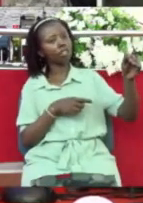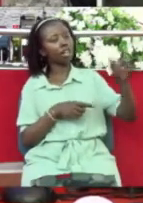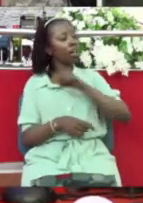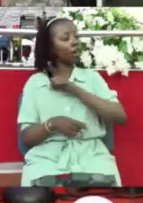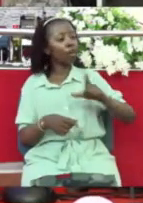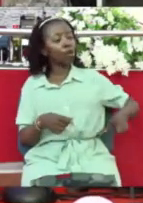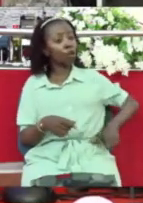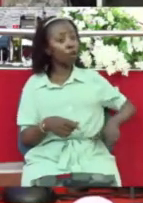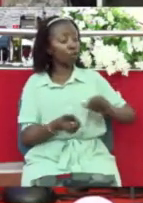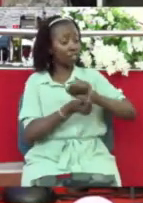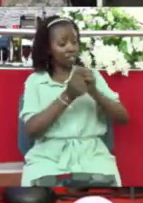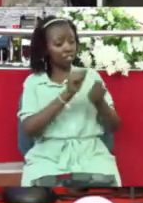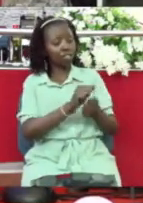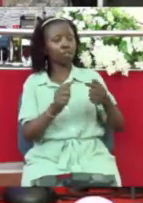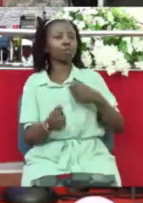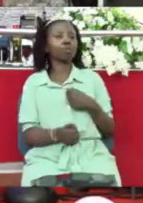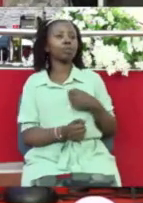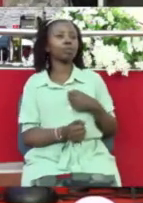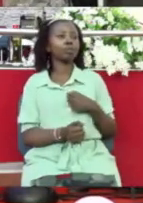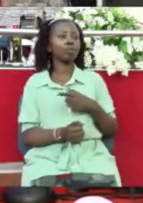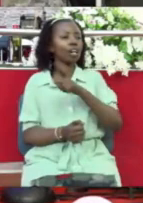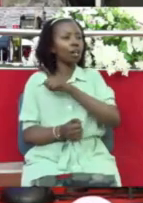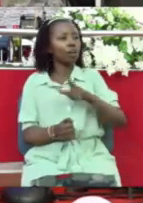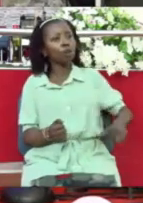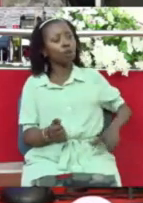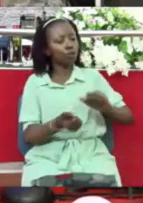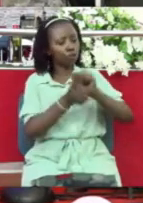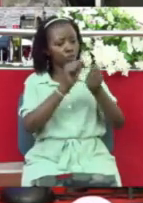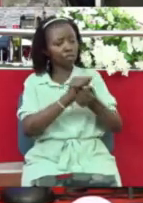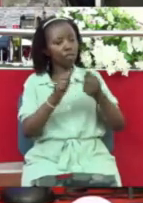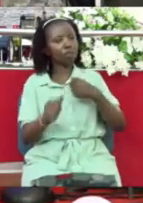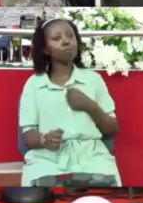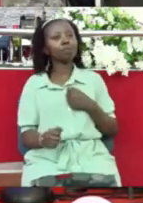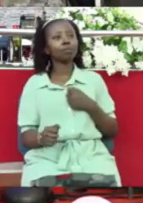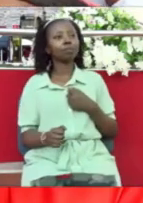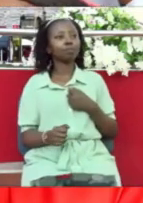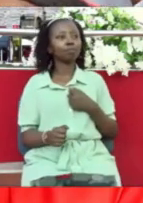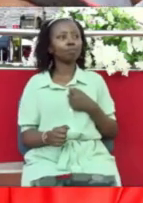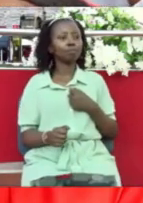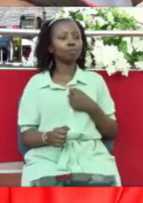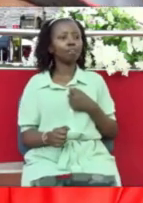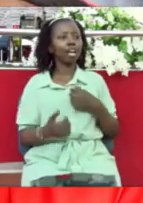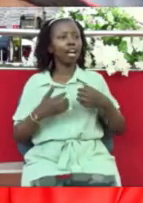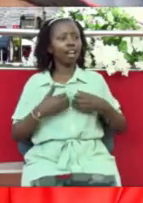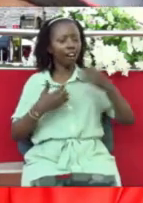is changing me. The Lord is changing me. And I have faith in